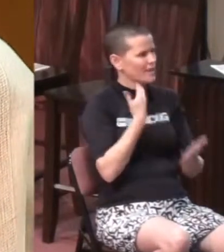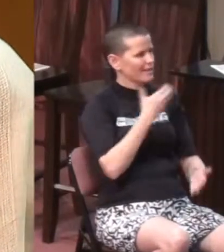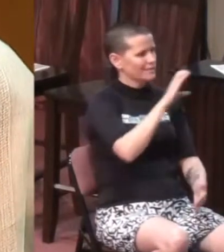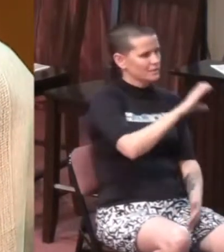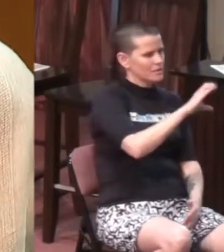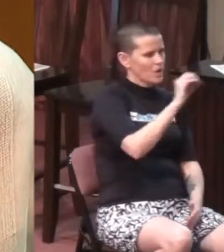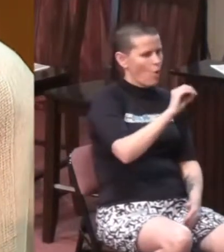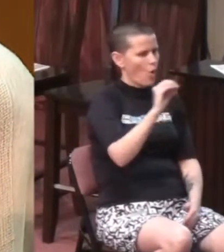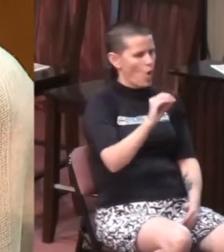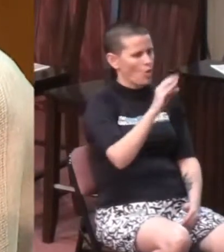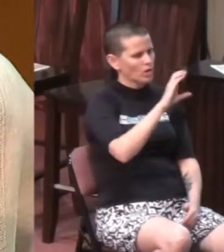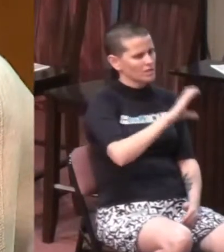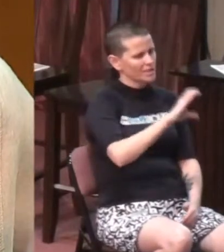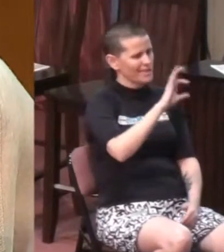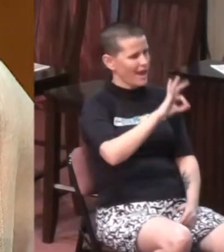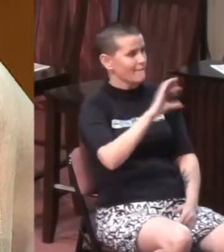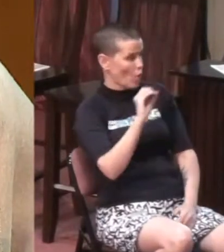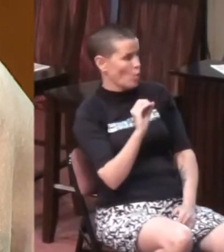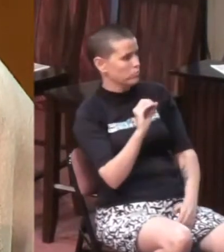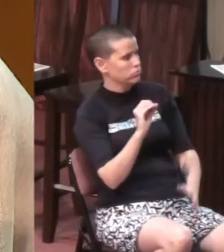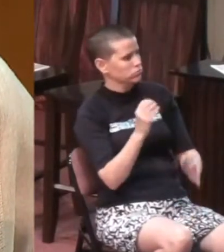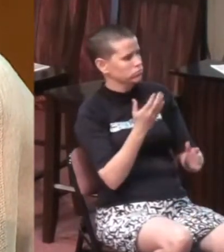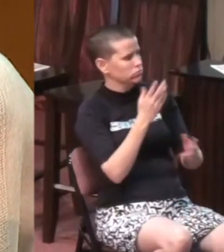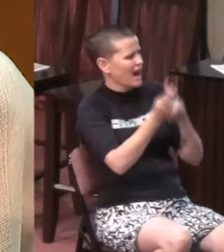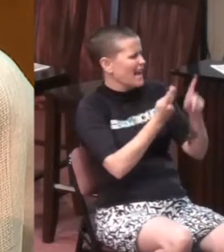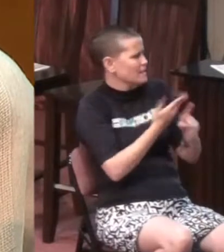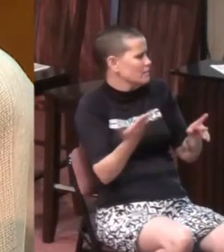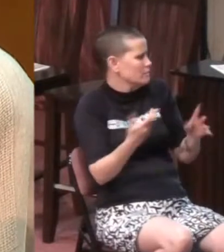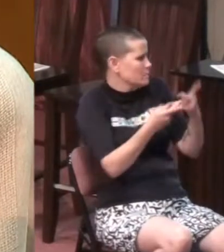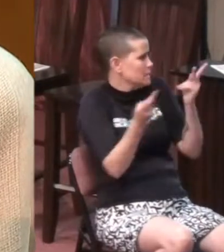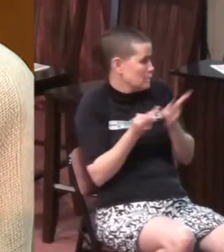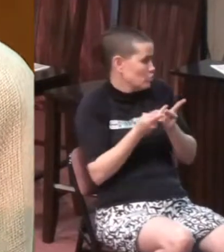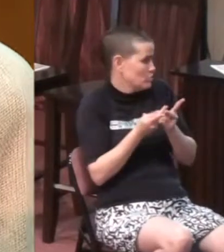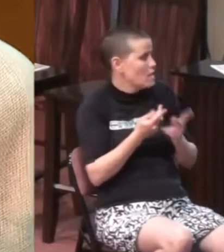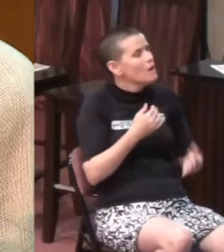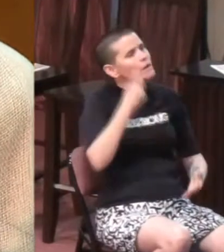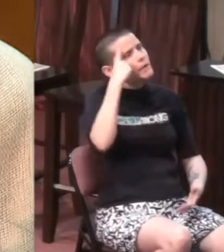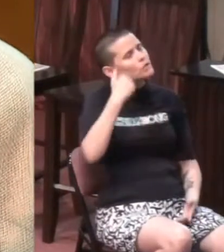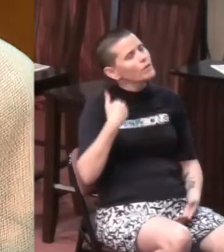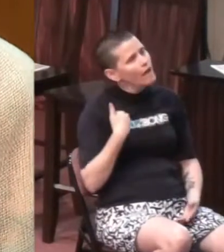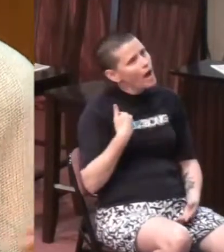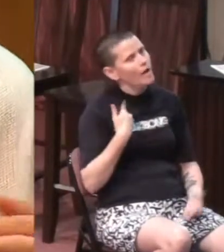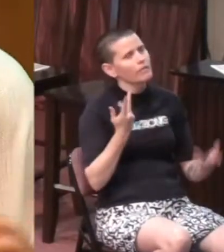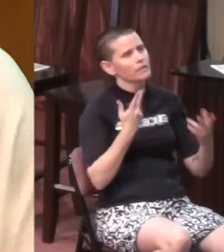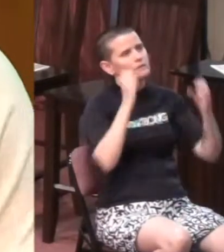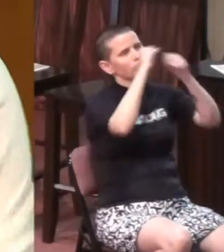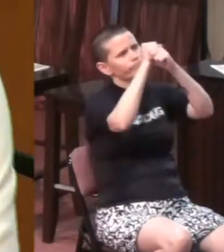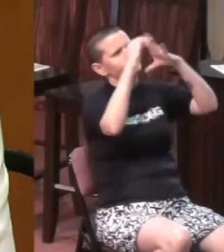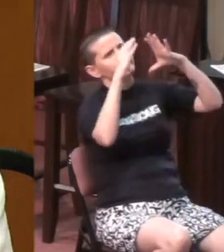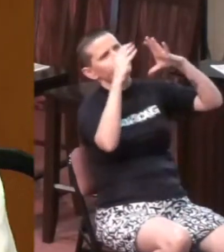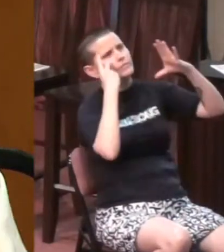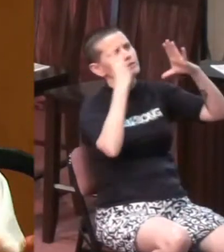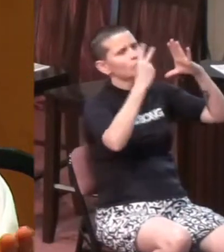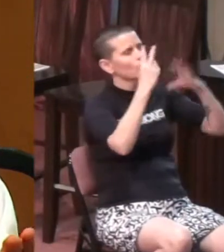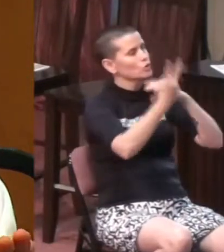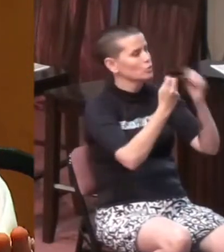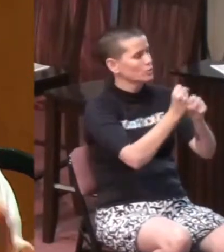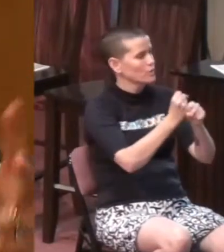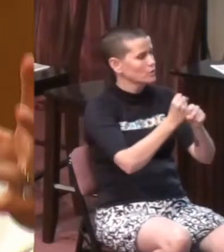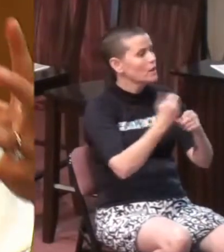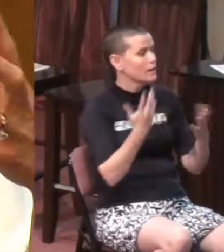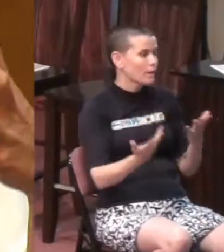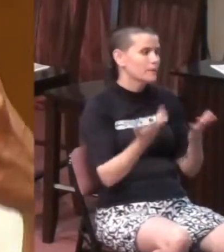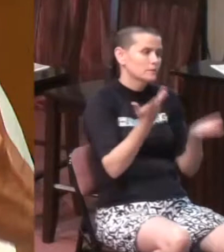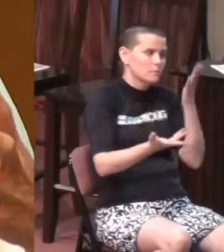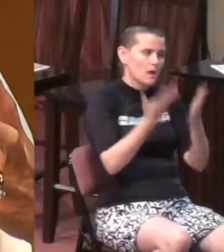would allow us to actually move in a direction that we have held in our hearts for 2 years. This may be the parting of the Red Sea